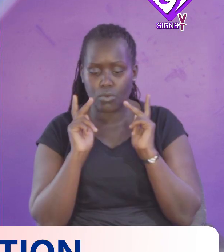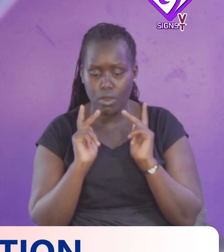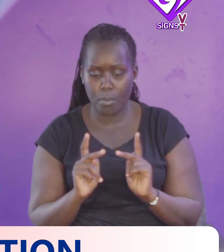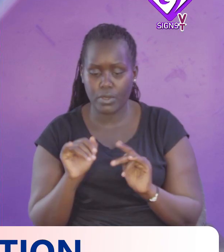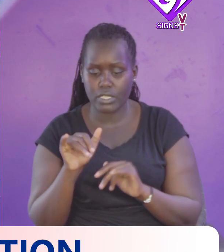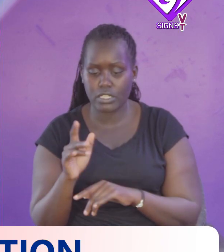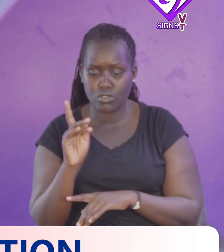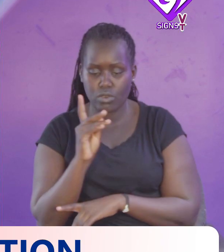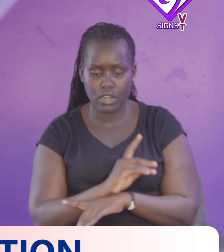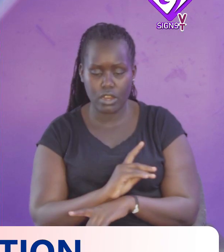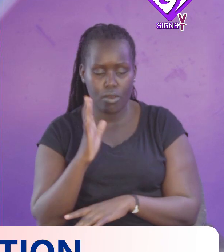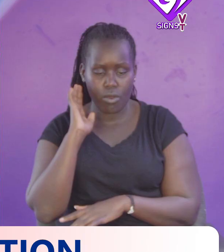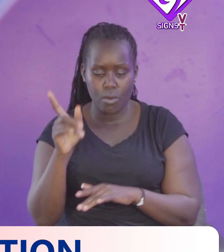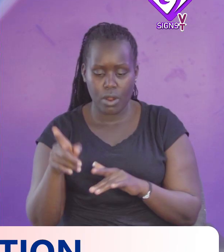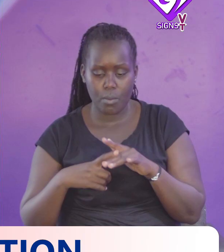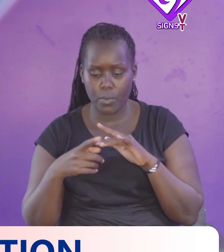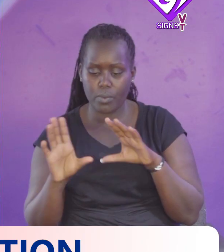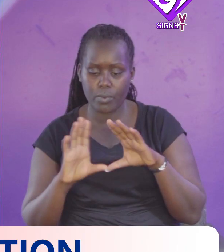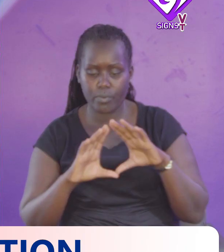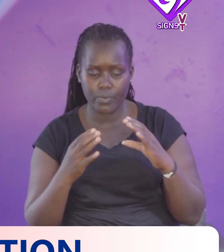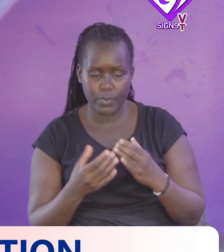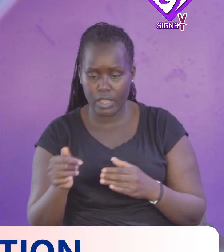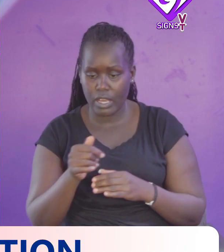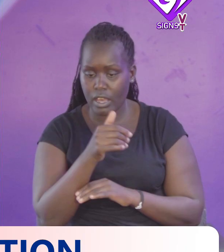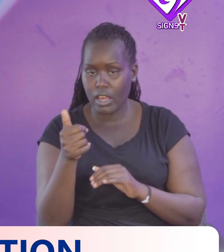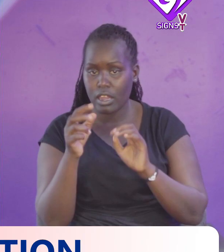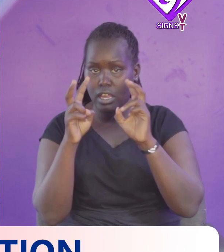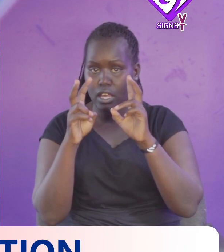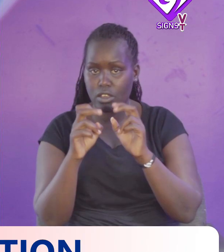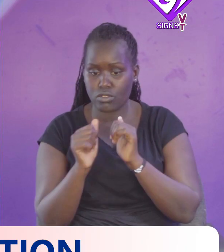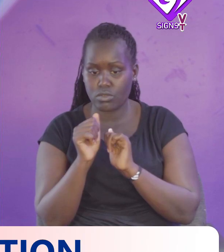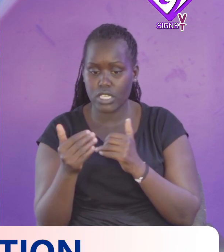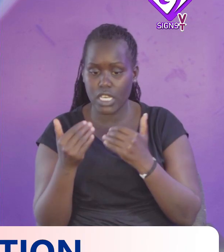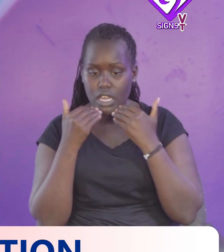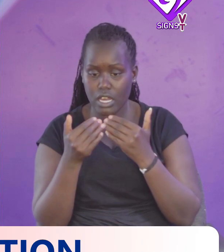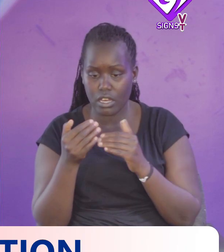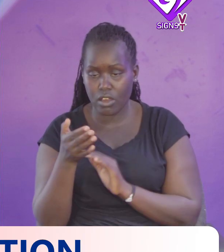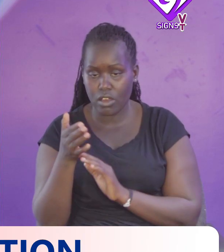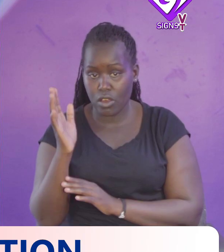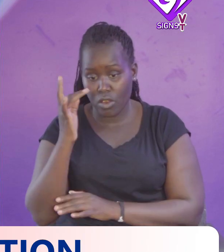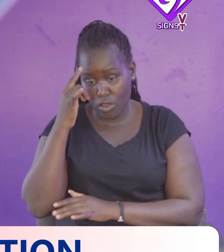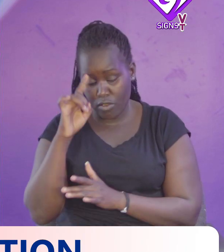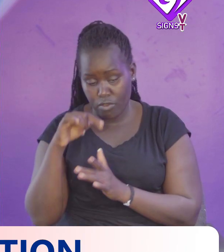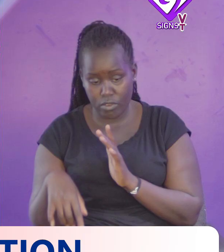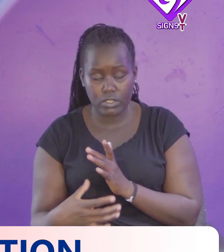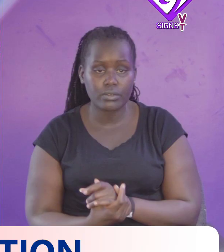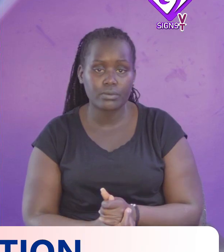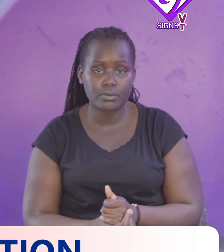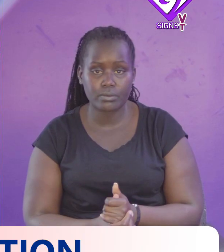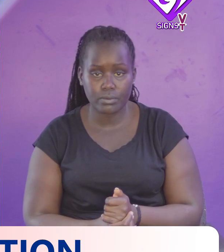day we will exit the world. Okay. Now, another issue. I thank God for the